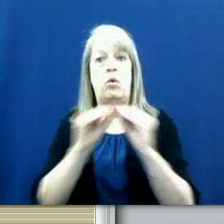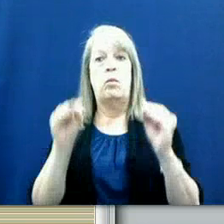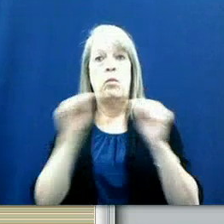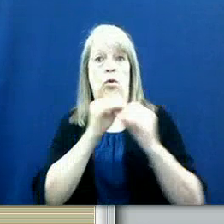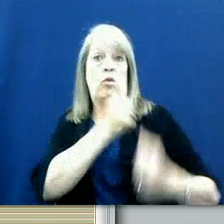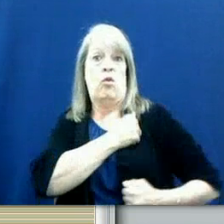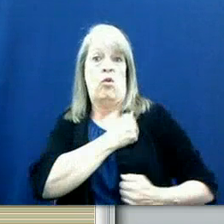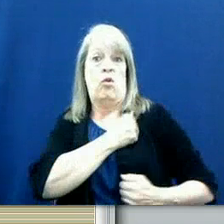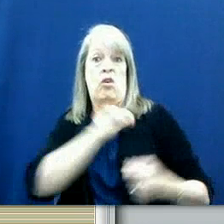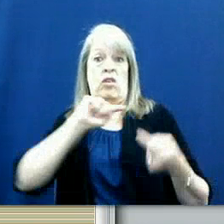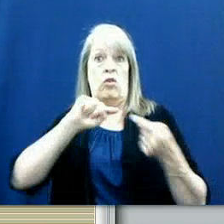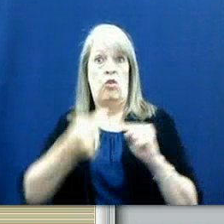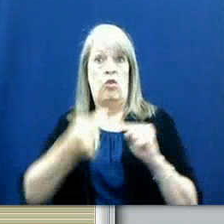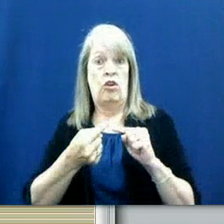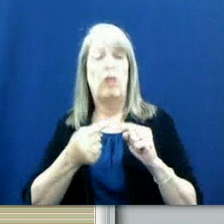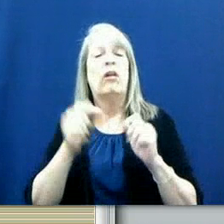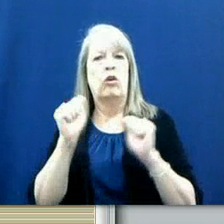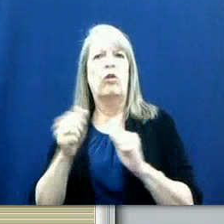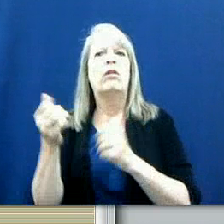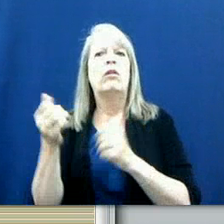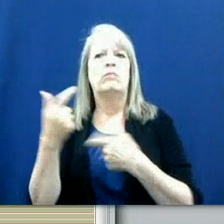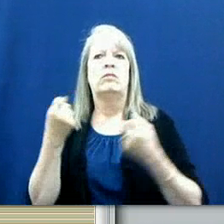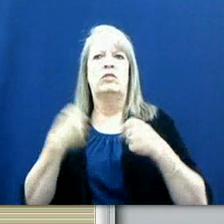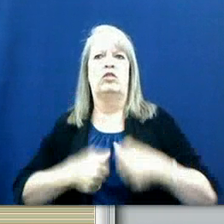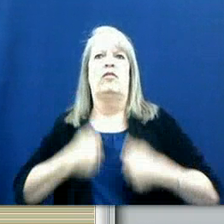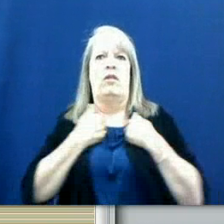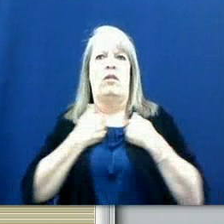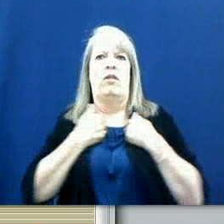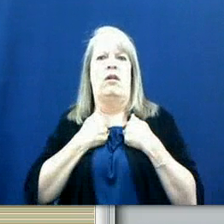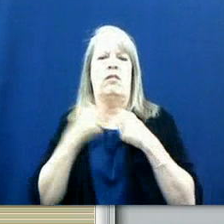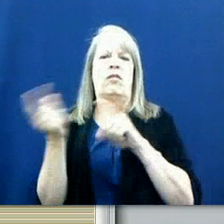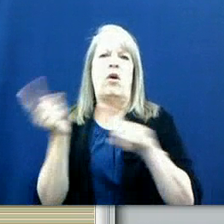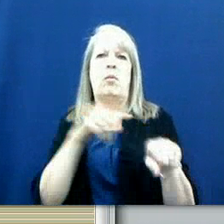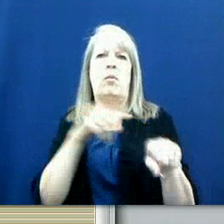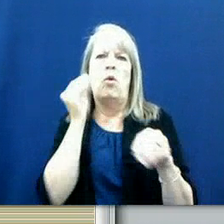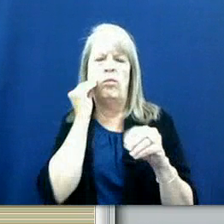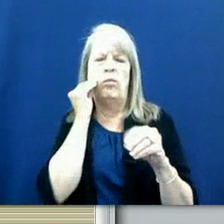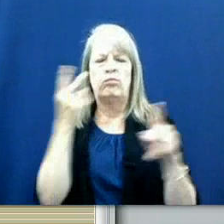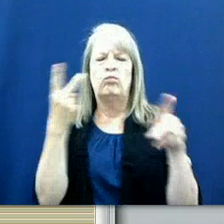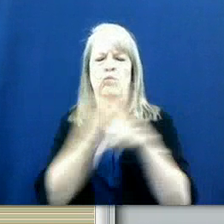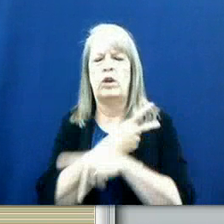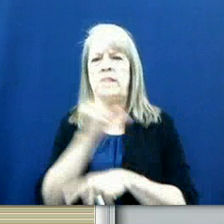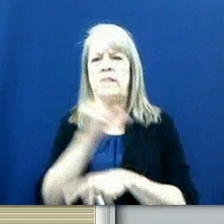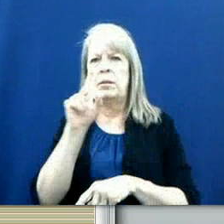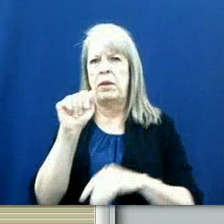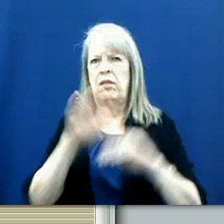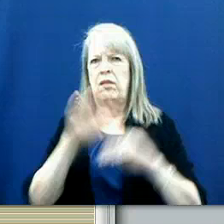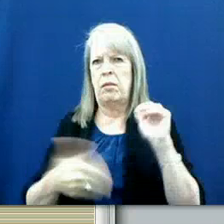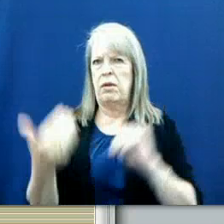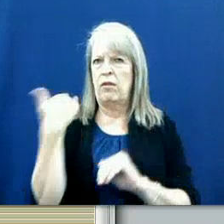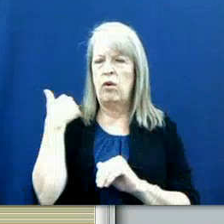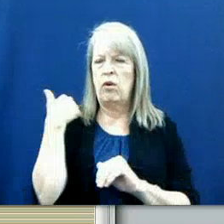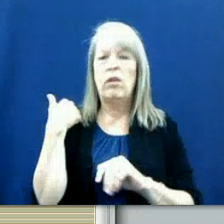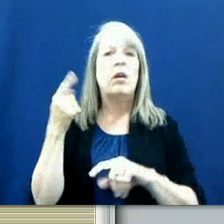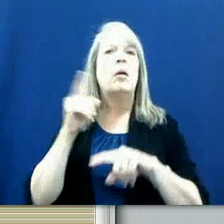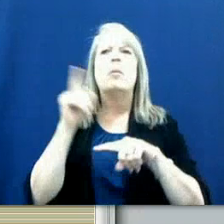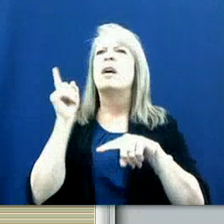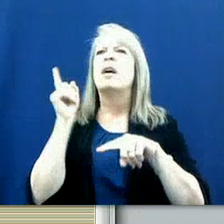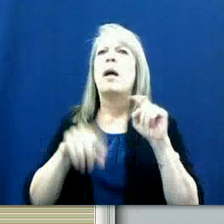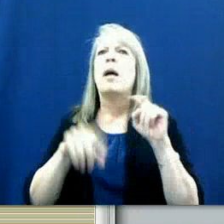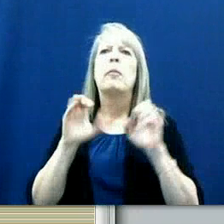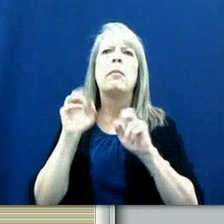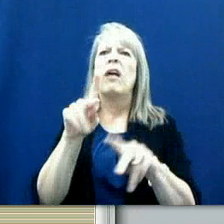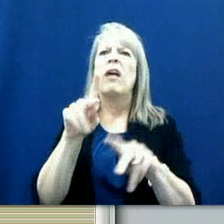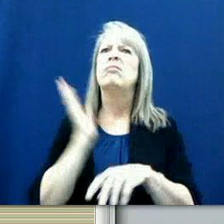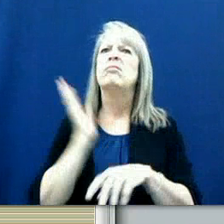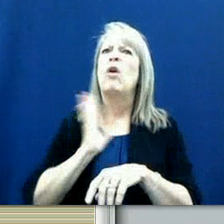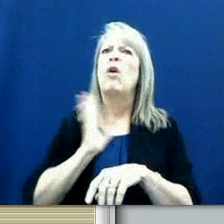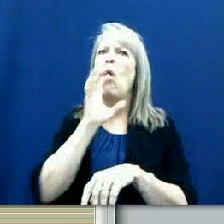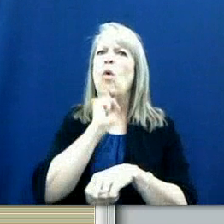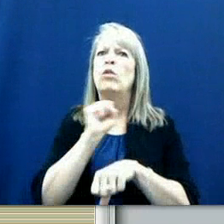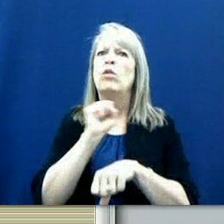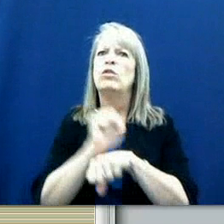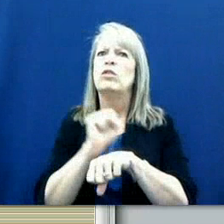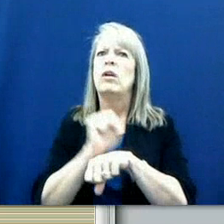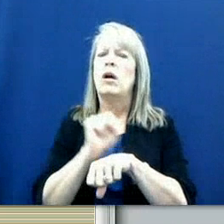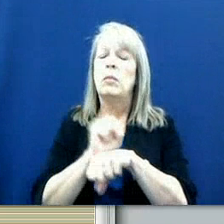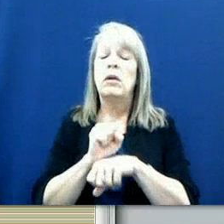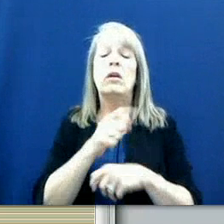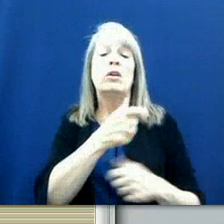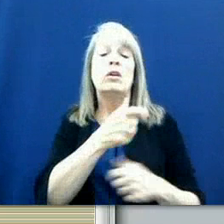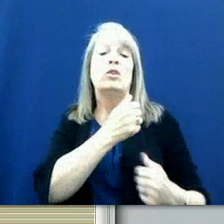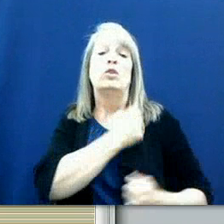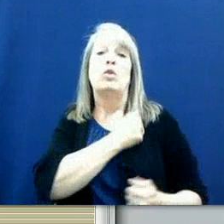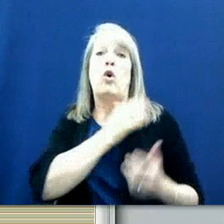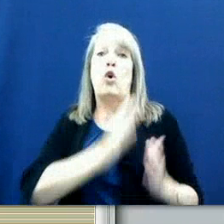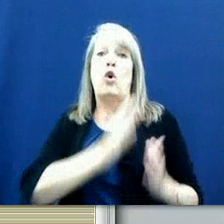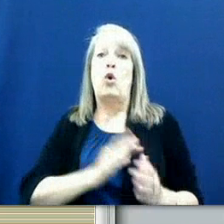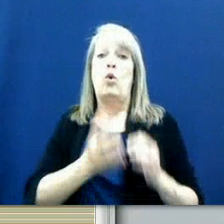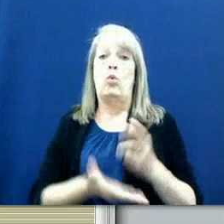to survive and come home with significant disabilities than ever before, but they couldn't go back to their old jobs. The Soldiers'